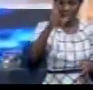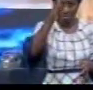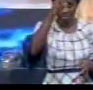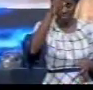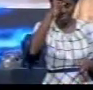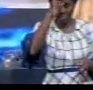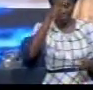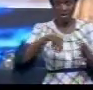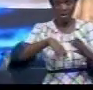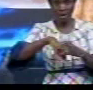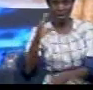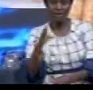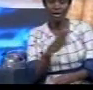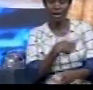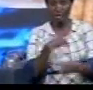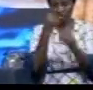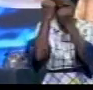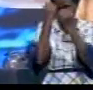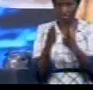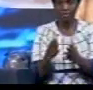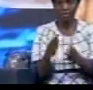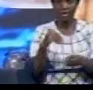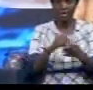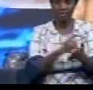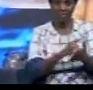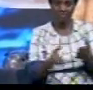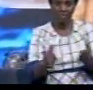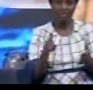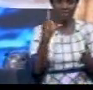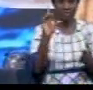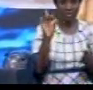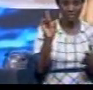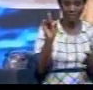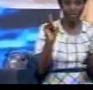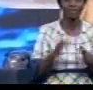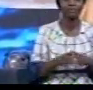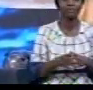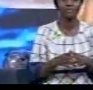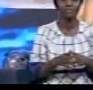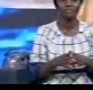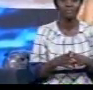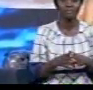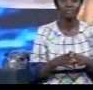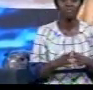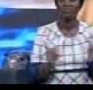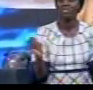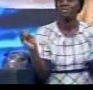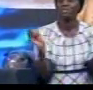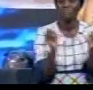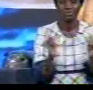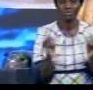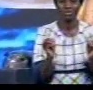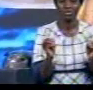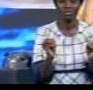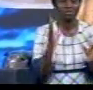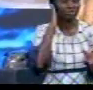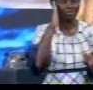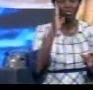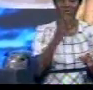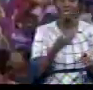verse 18. In the latter part of verse 18, nothing will hurt